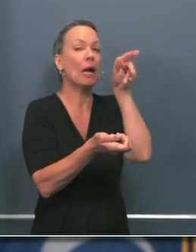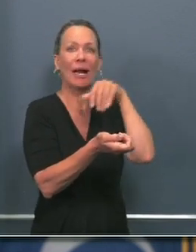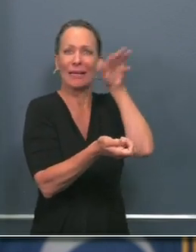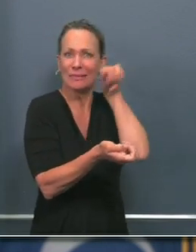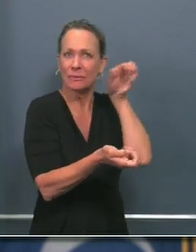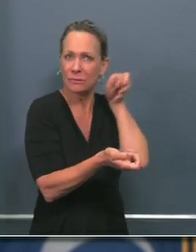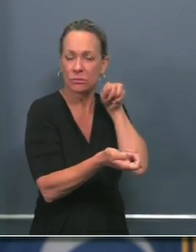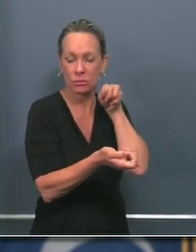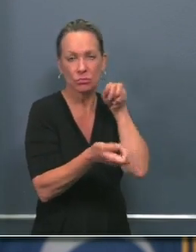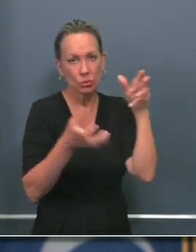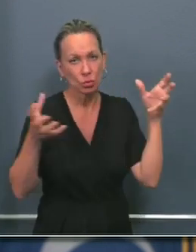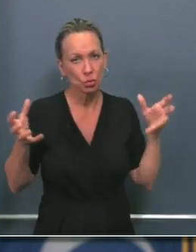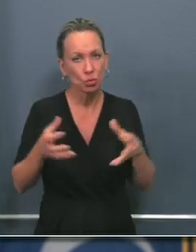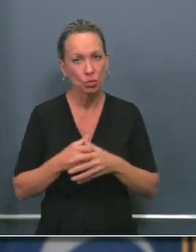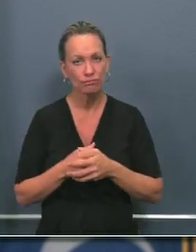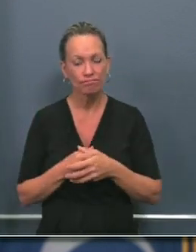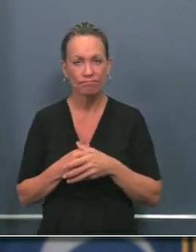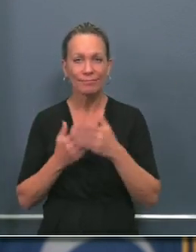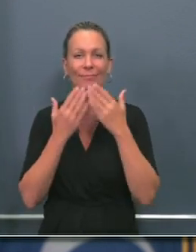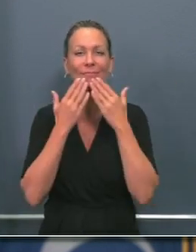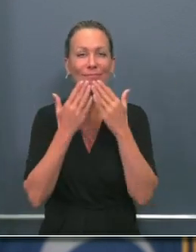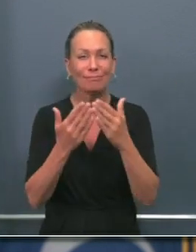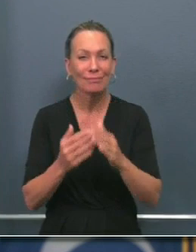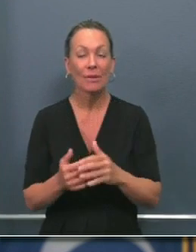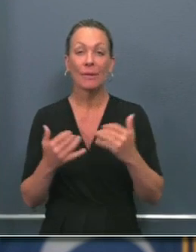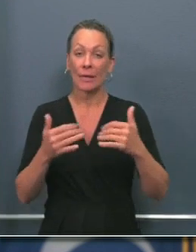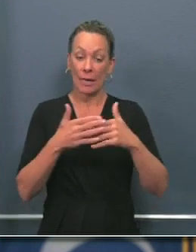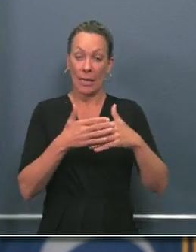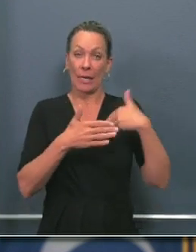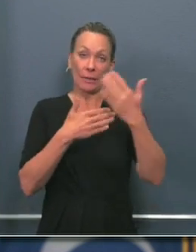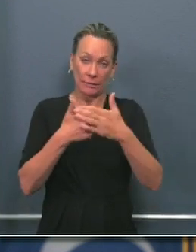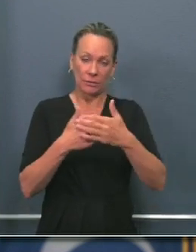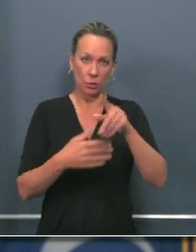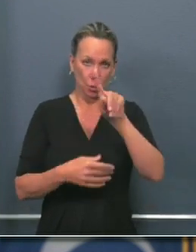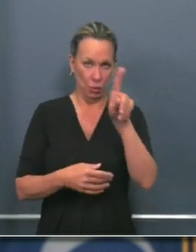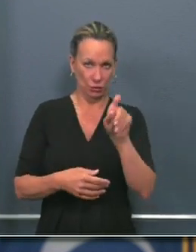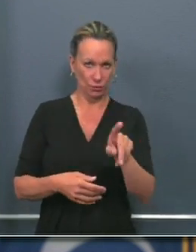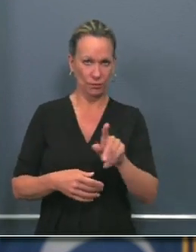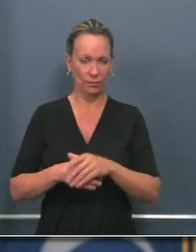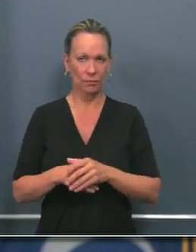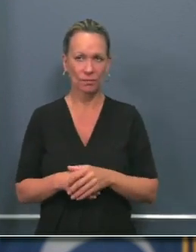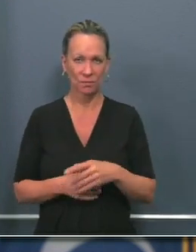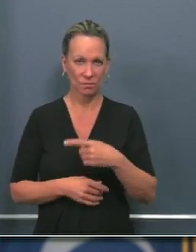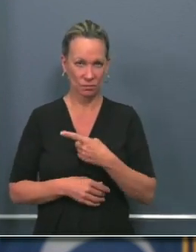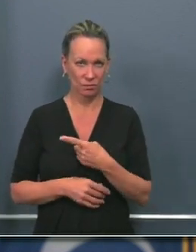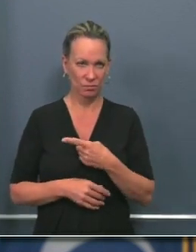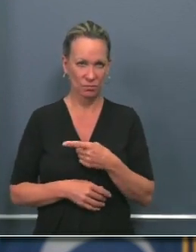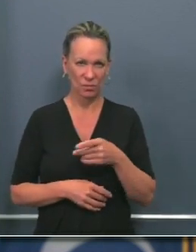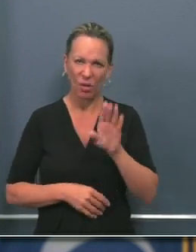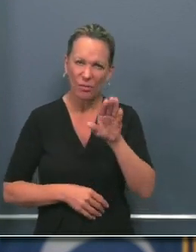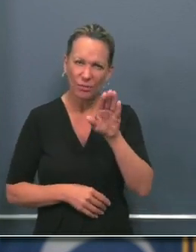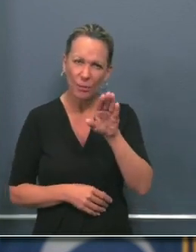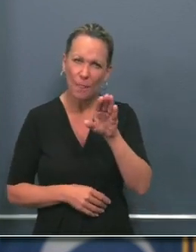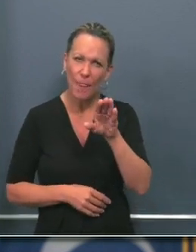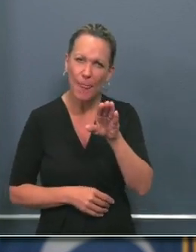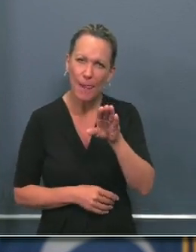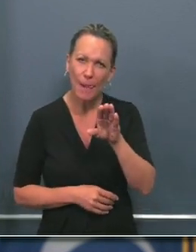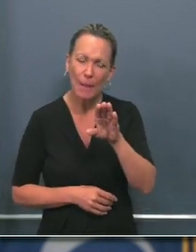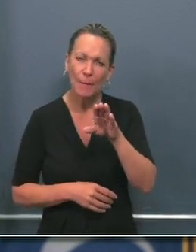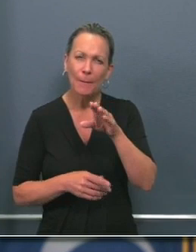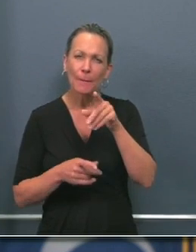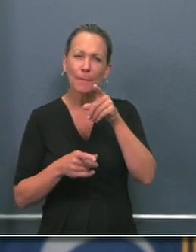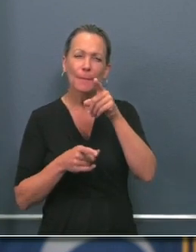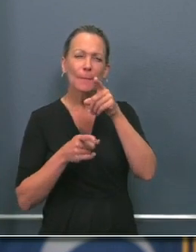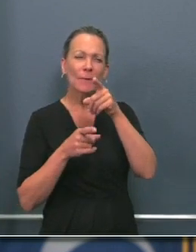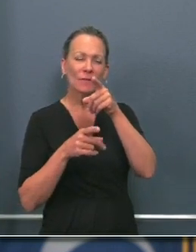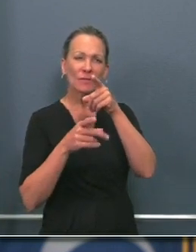Ooh, look. Hi, Governor. Just seeing if you saw the president's tweet today about mail-in ballots and hoping that you stop it because